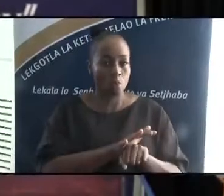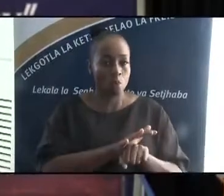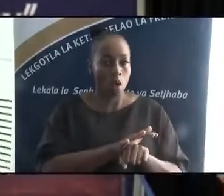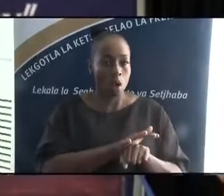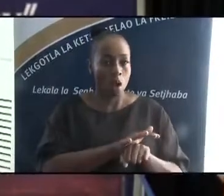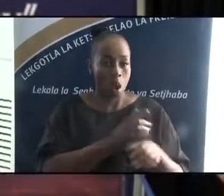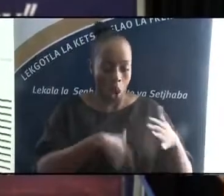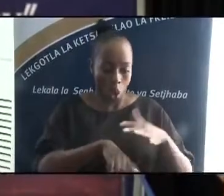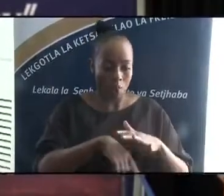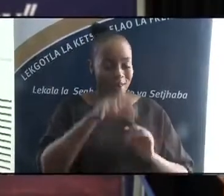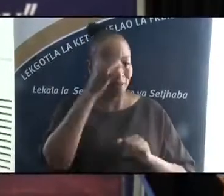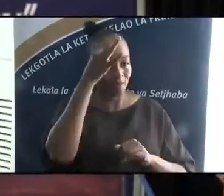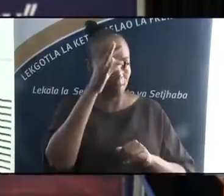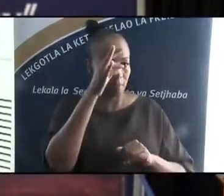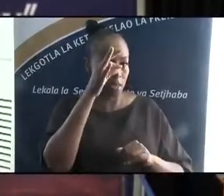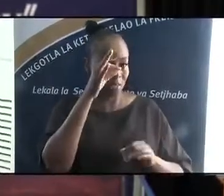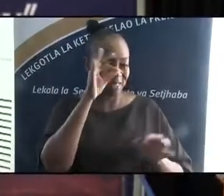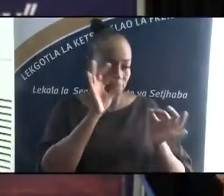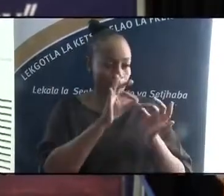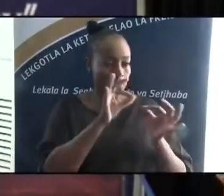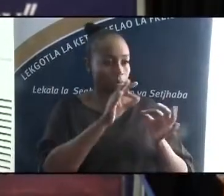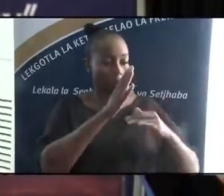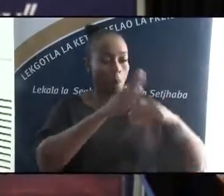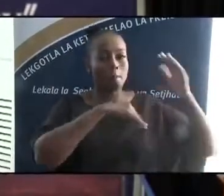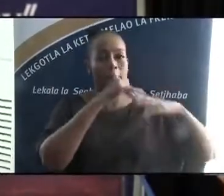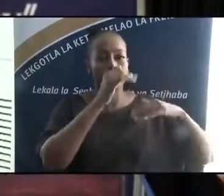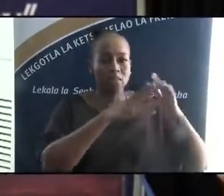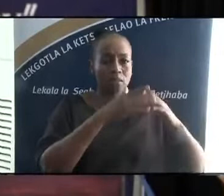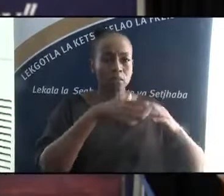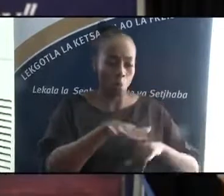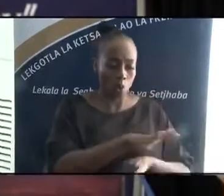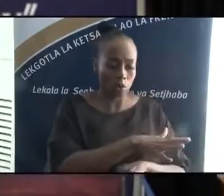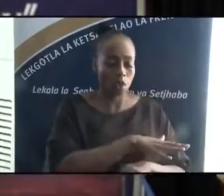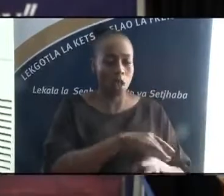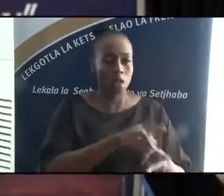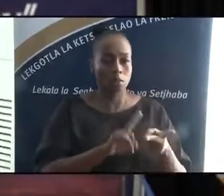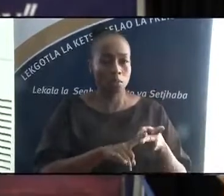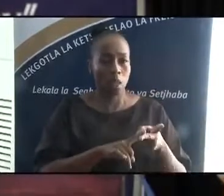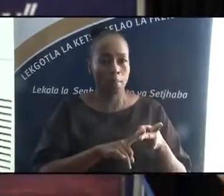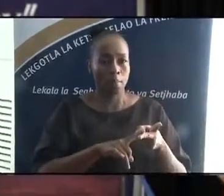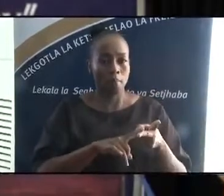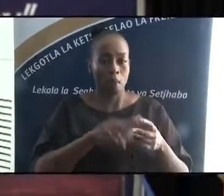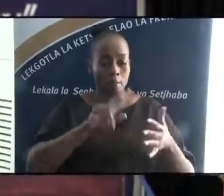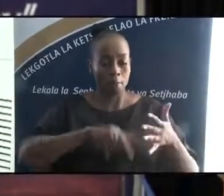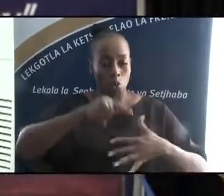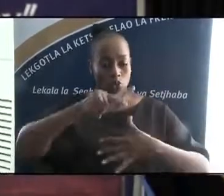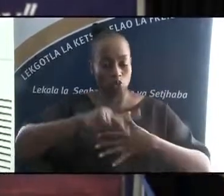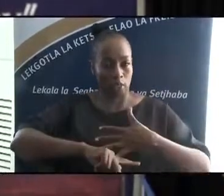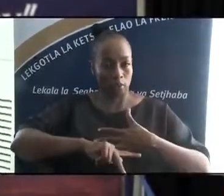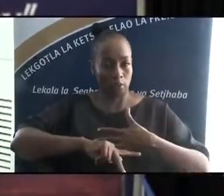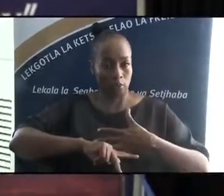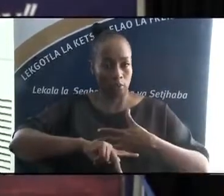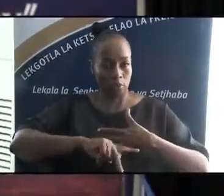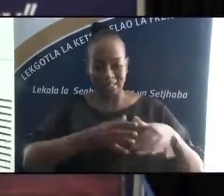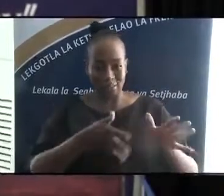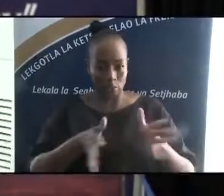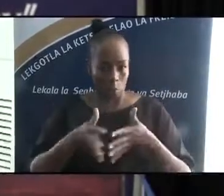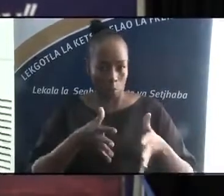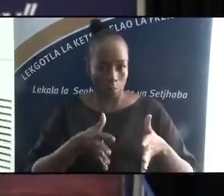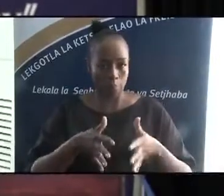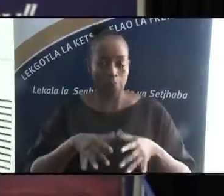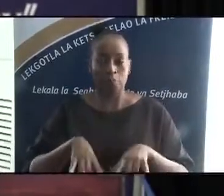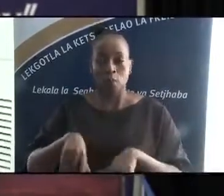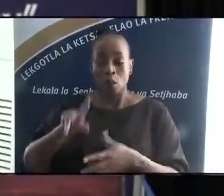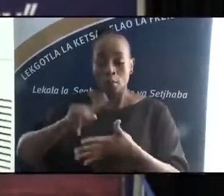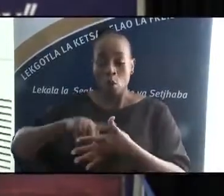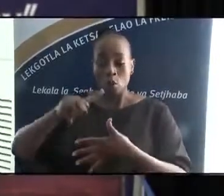government, specifically on the infrastructure of water and stormwater projects. Capital water projects